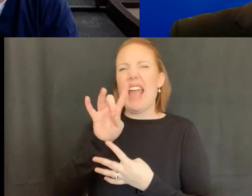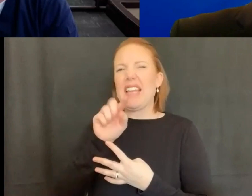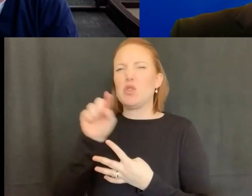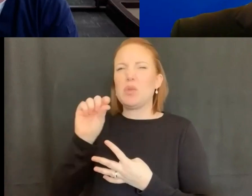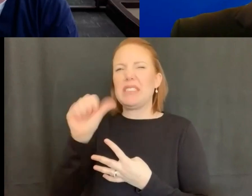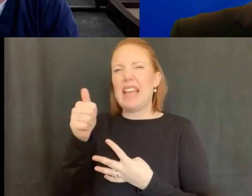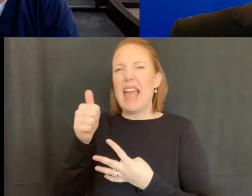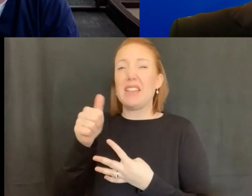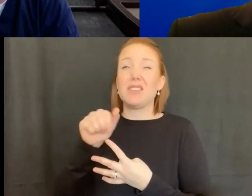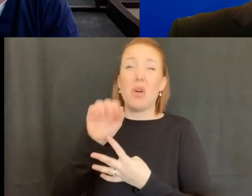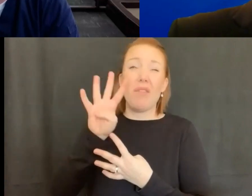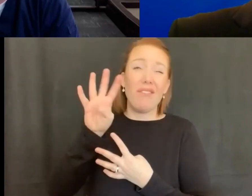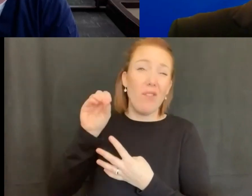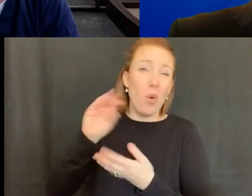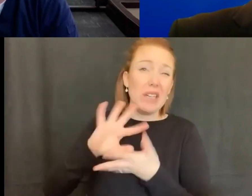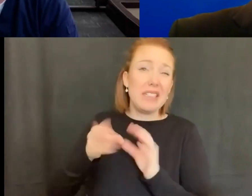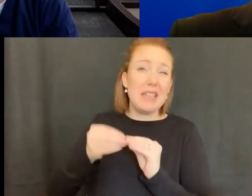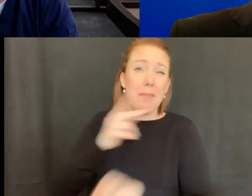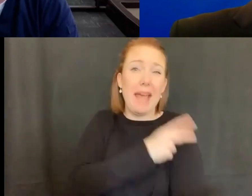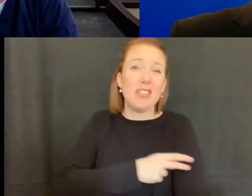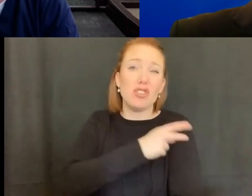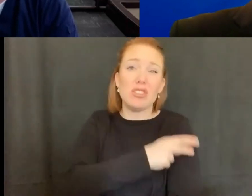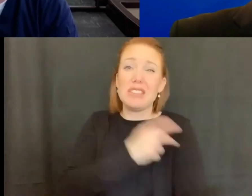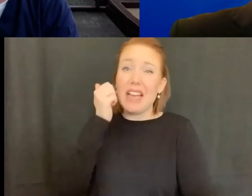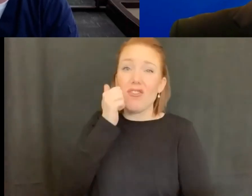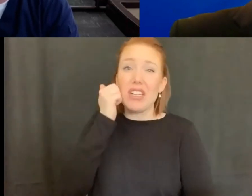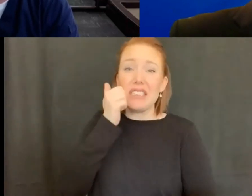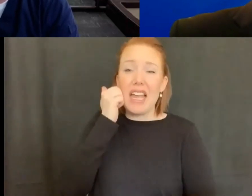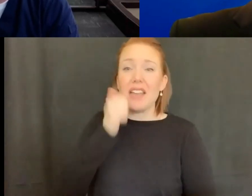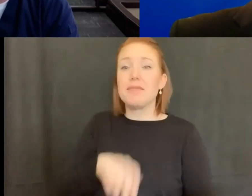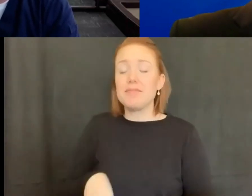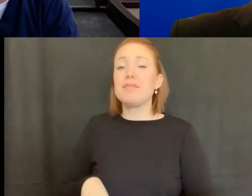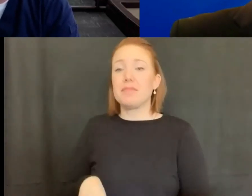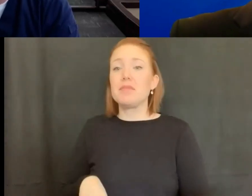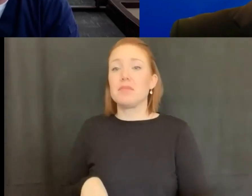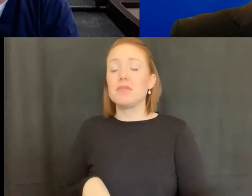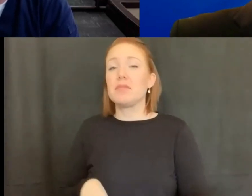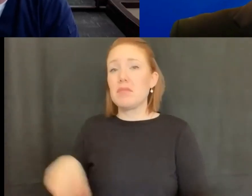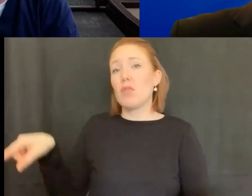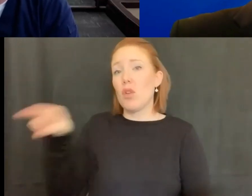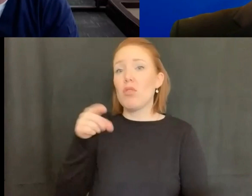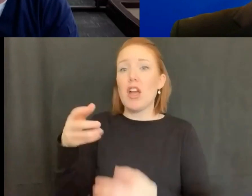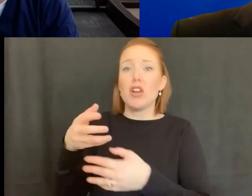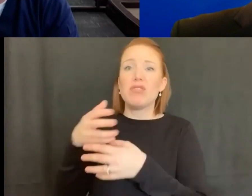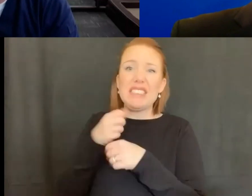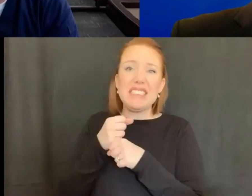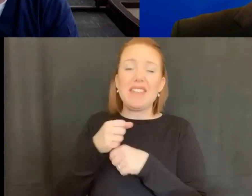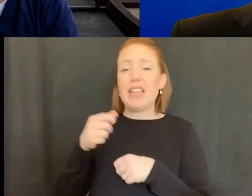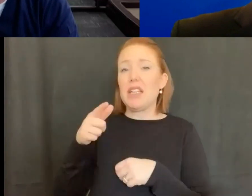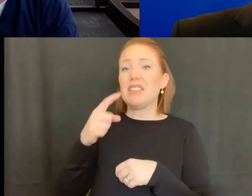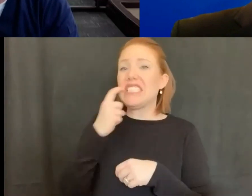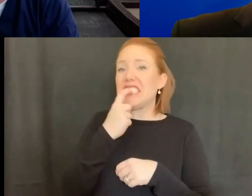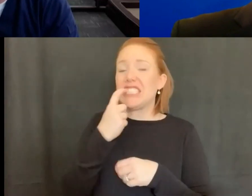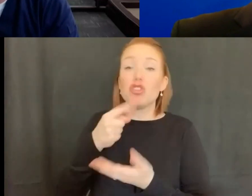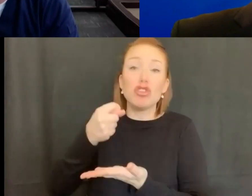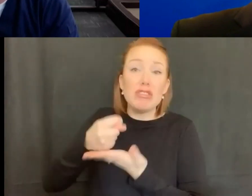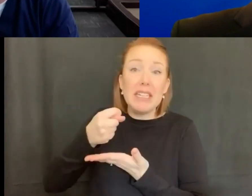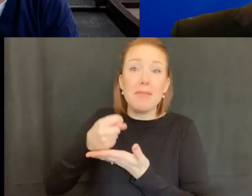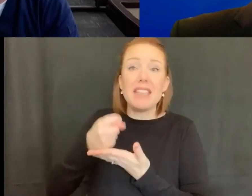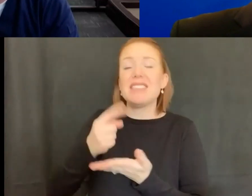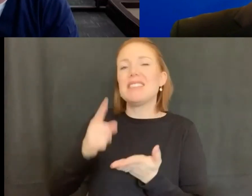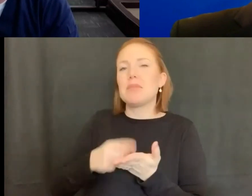to provide evaluations for throughout the day. Wow. As they're receiving, periodontal treatment, in which case sometimes they don't